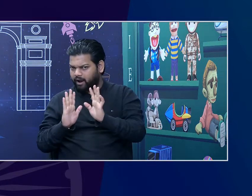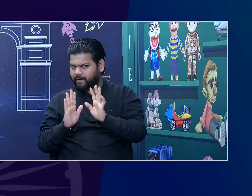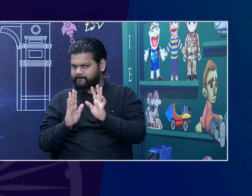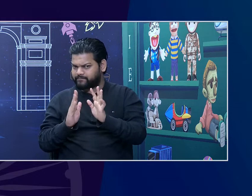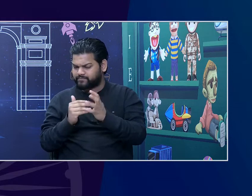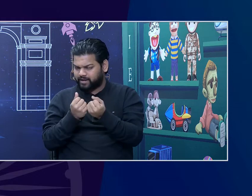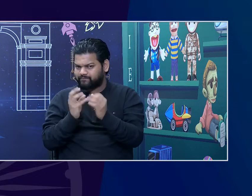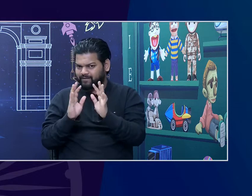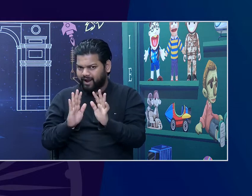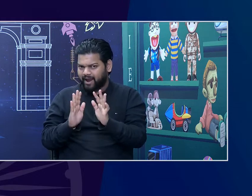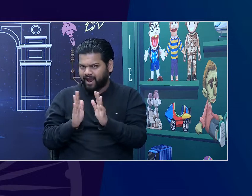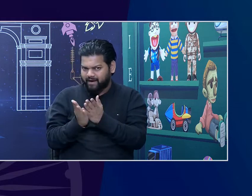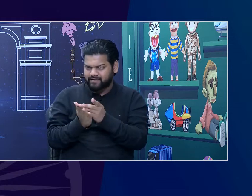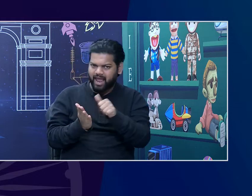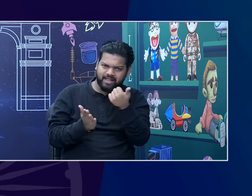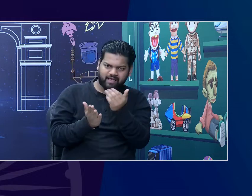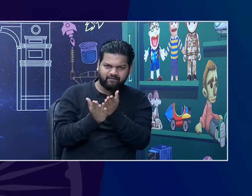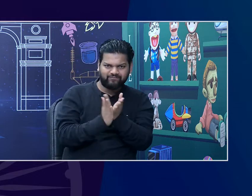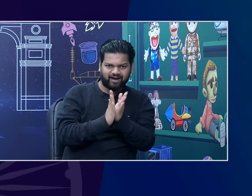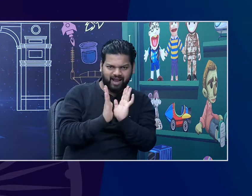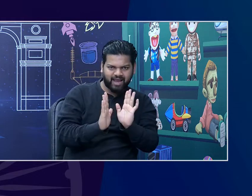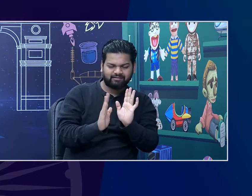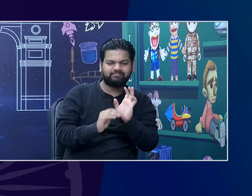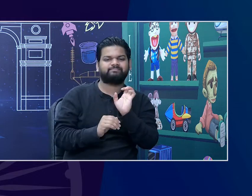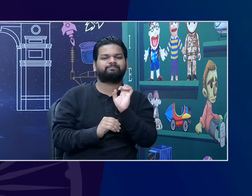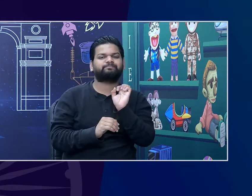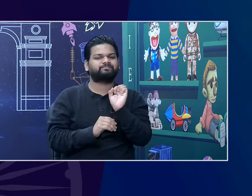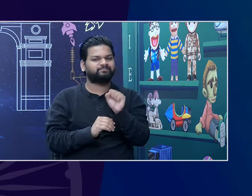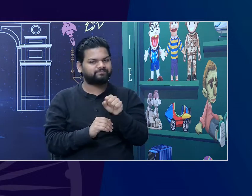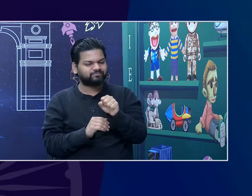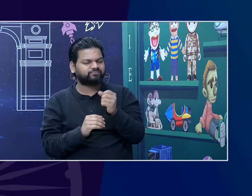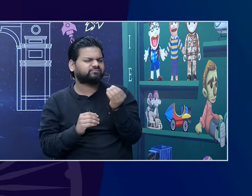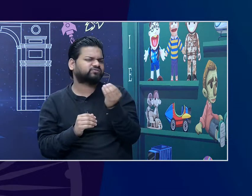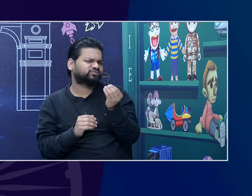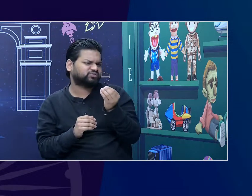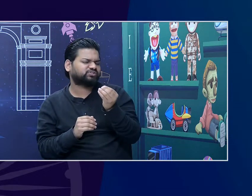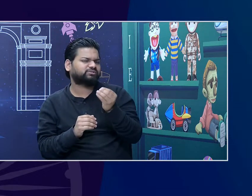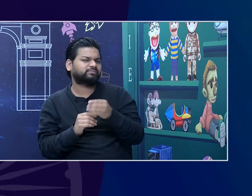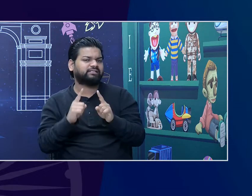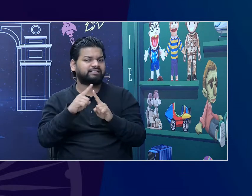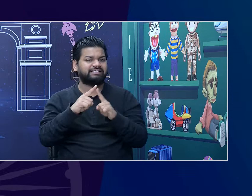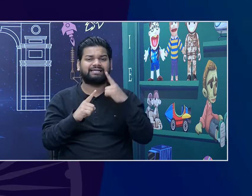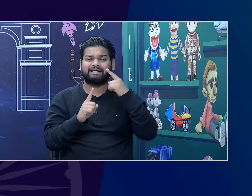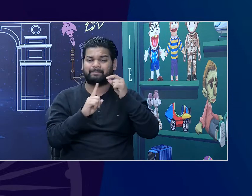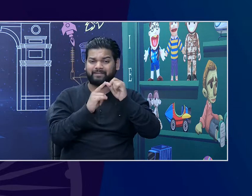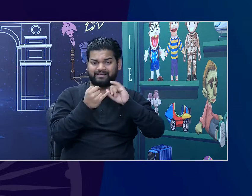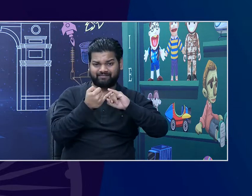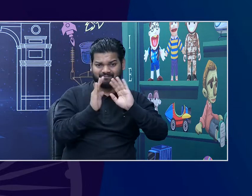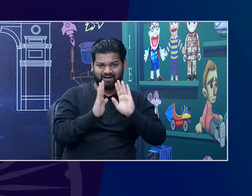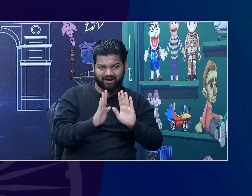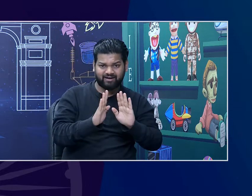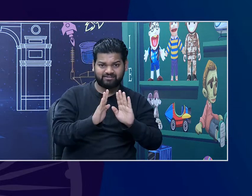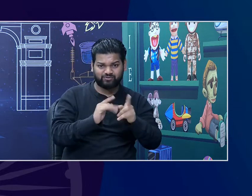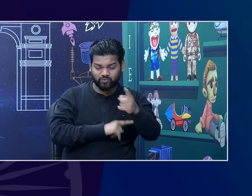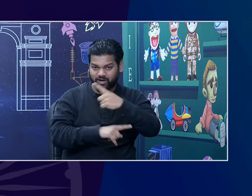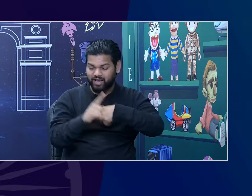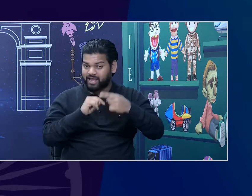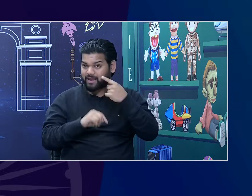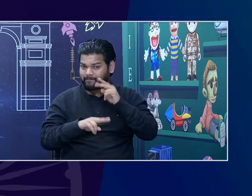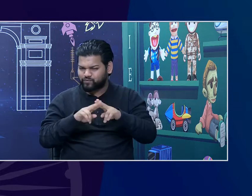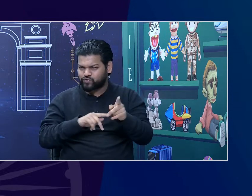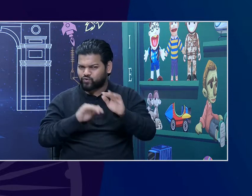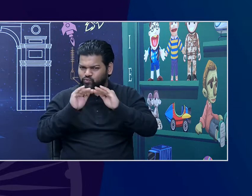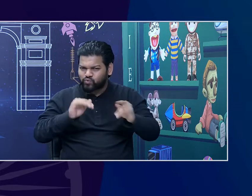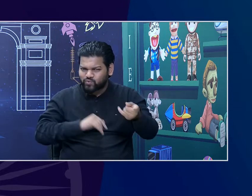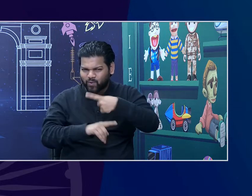memorize this, ma'am? Good, Kusumji, very nice. See, we have some tips and tricks to remember this, and if you remember this, children,